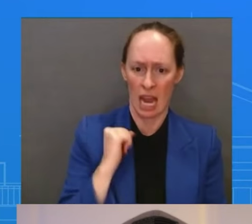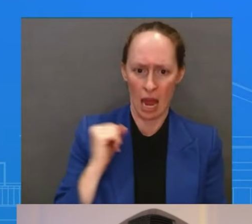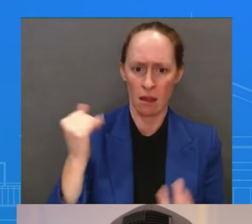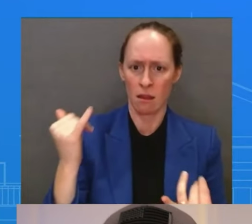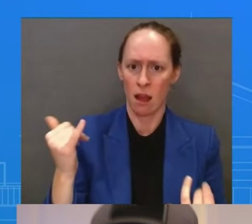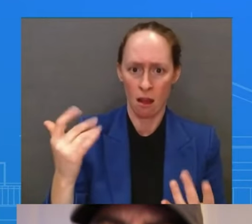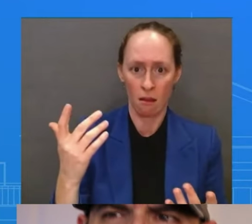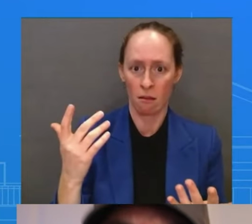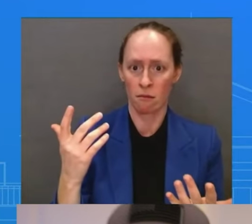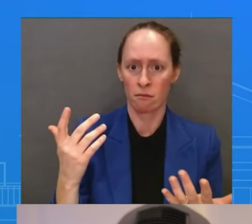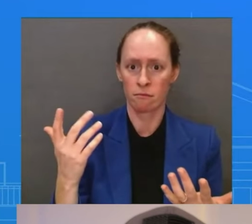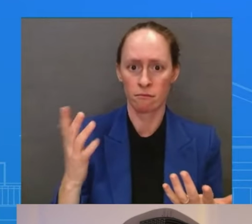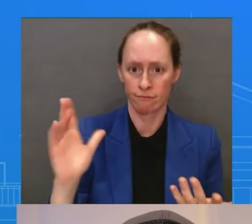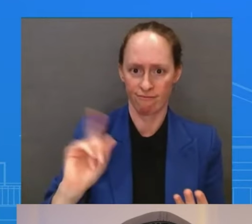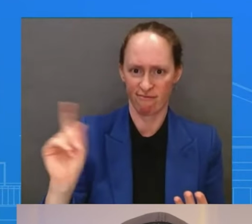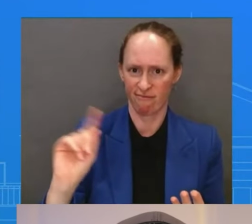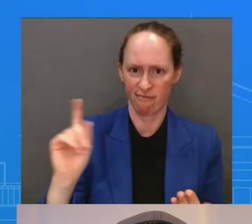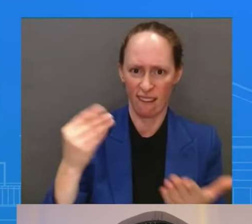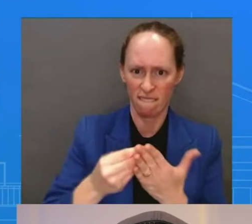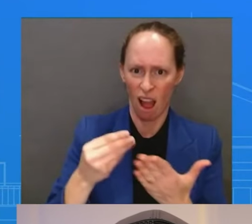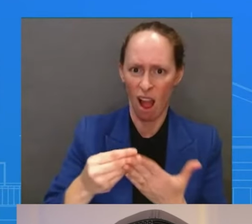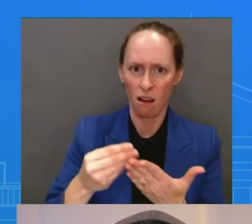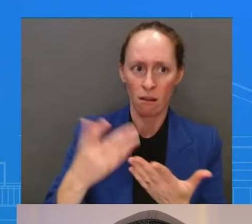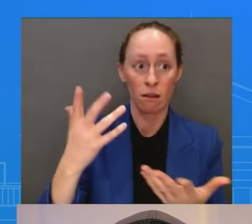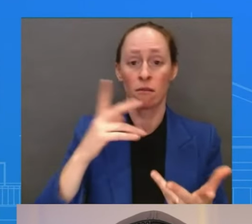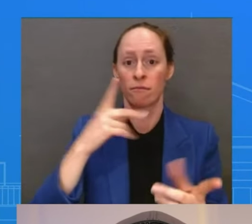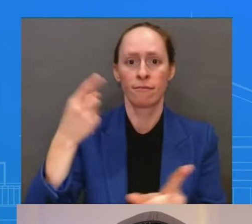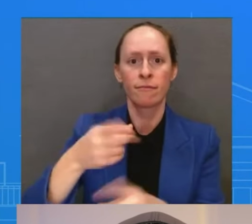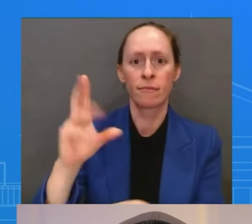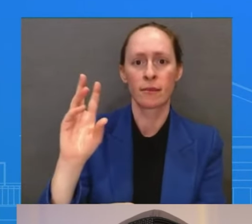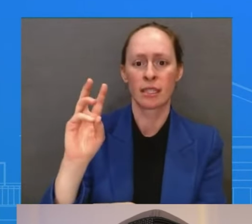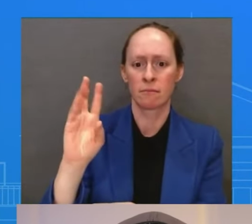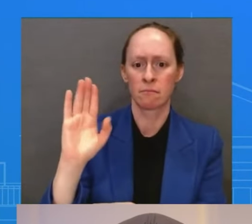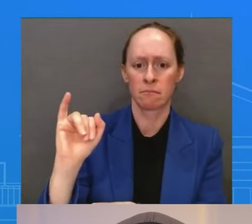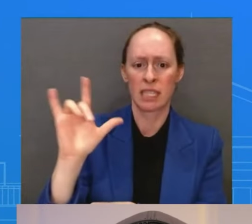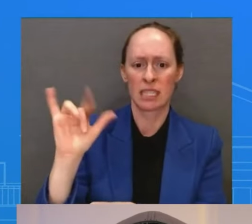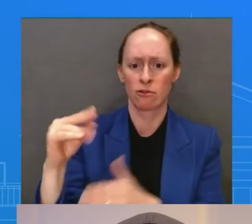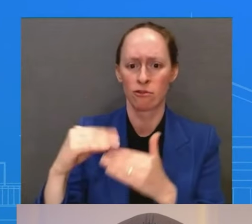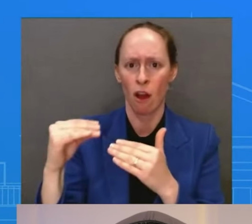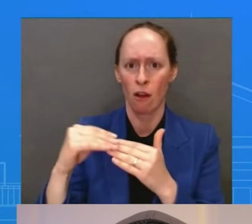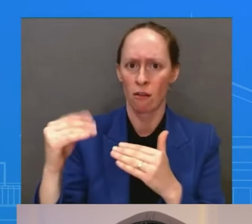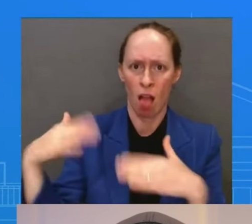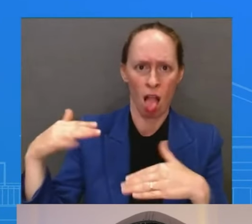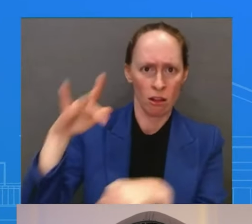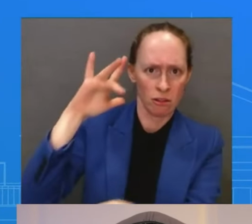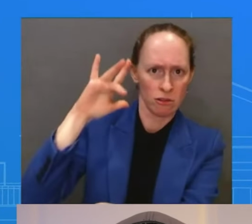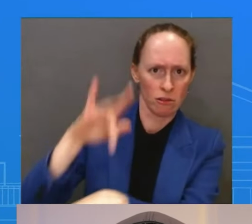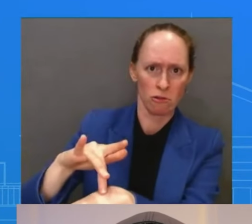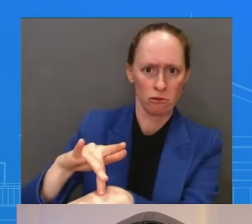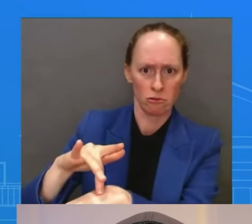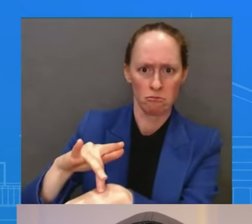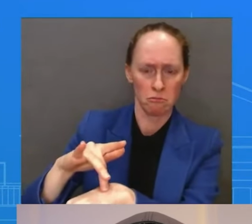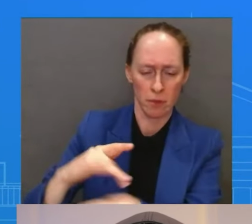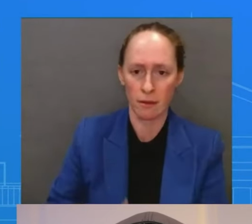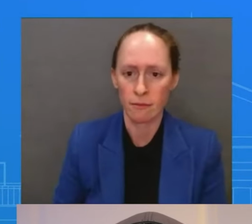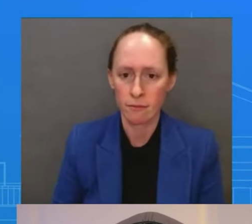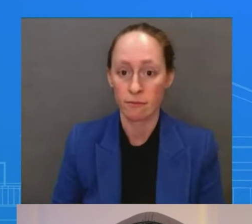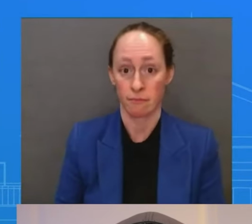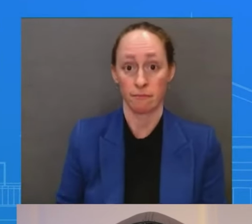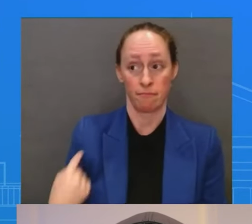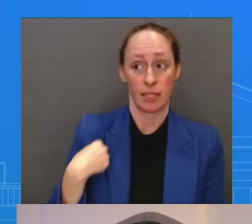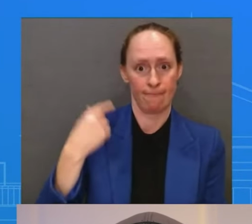House Democrats were told by the Deputy Treasury Secretary behind closed doors this morning, pretty much the same, with one added layer that there's an agreement